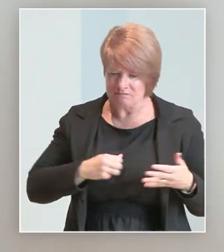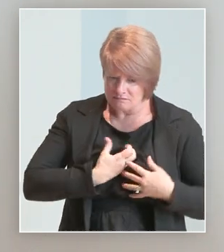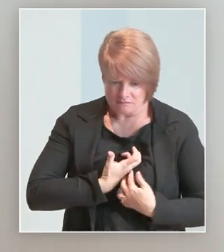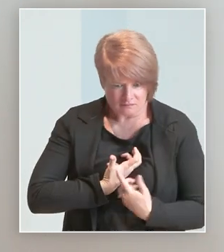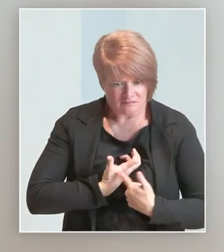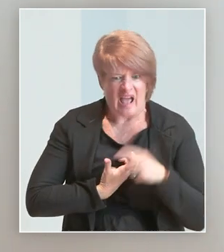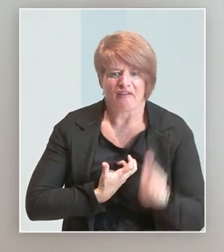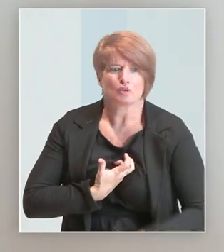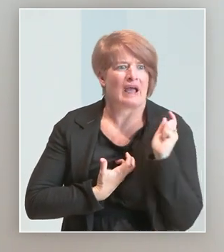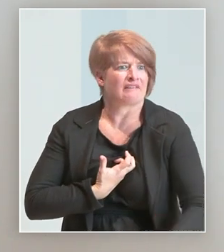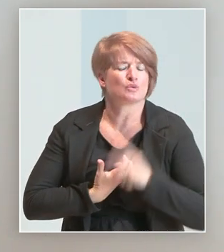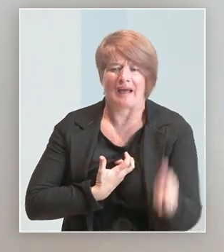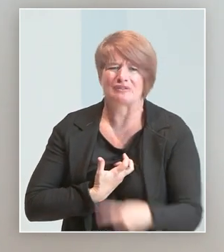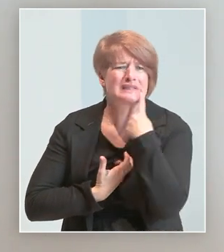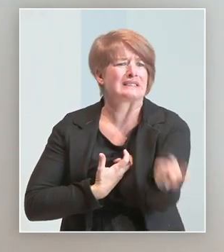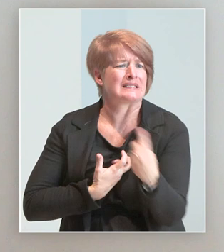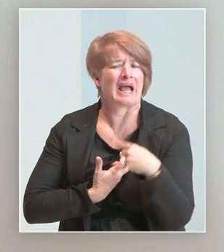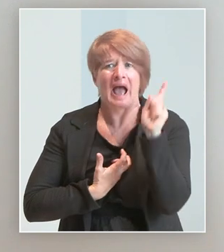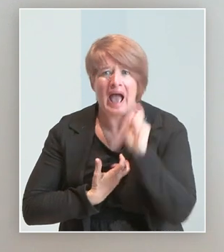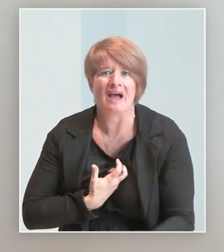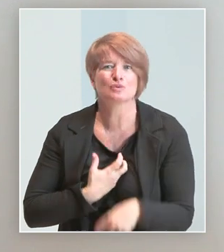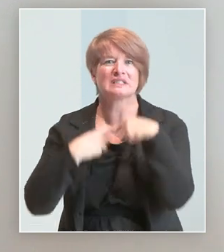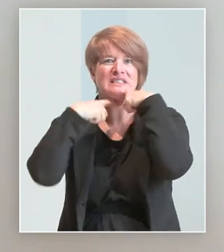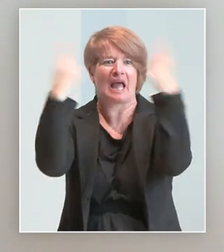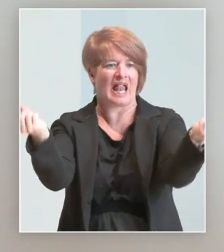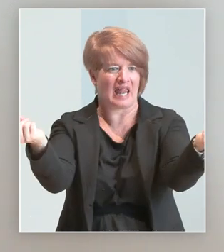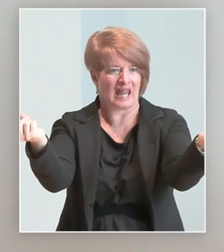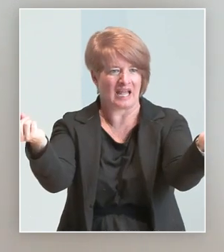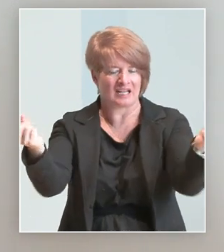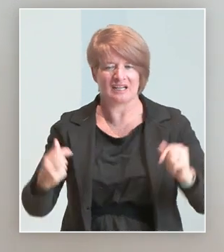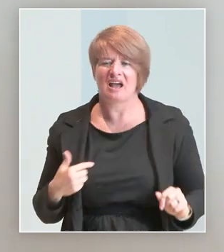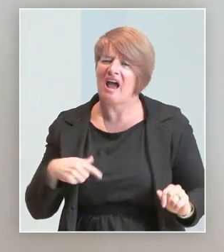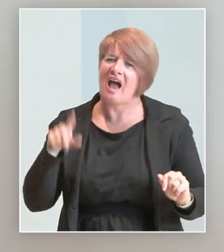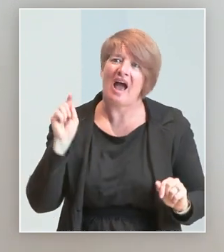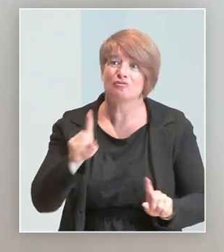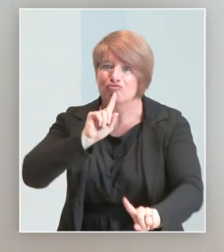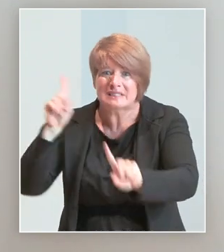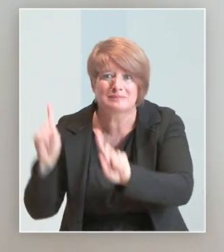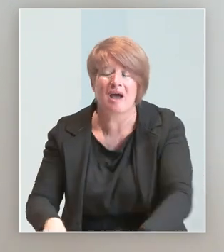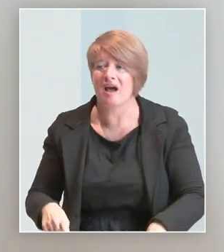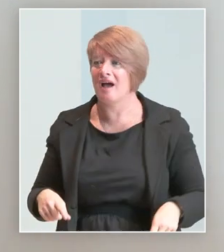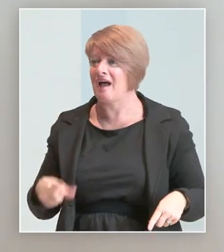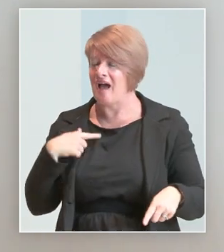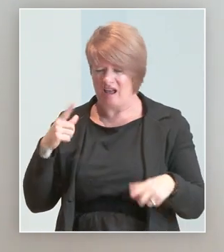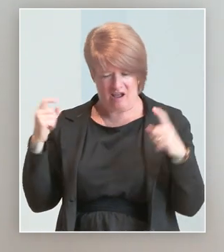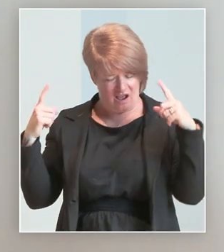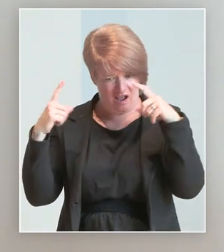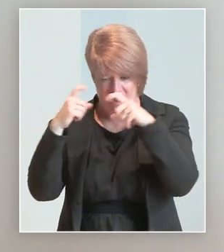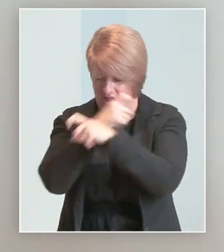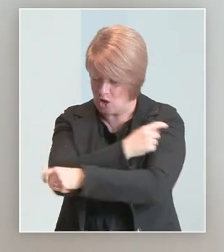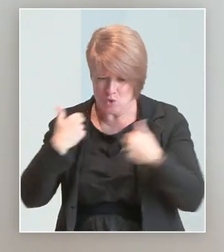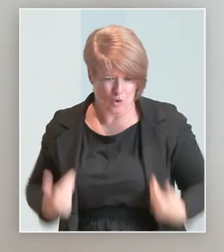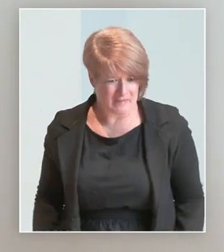compels and commands you towards the telling, towards the need to respond, towards navigating the complex equations